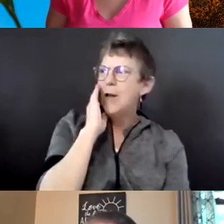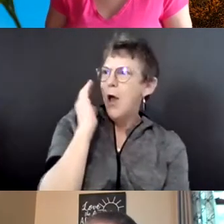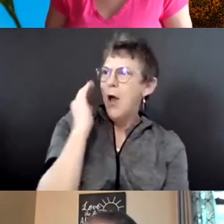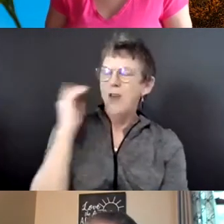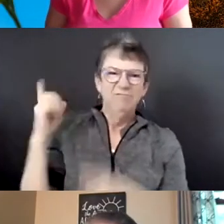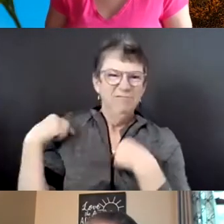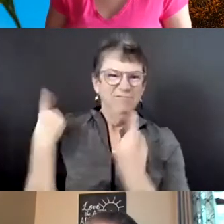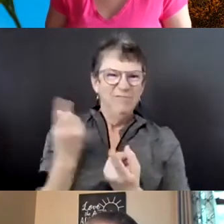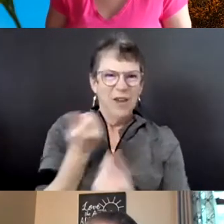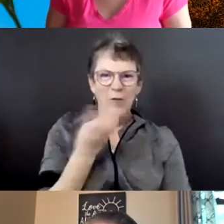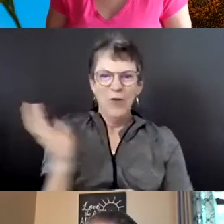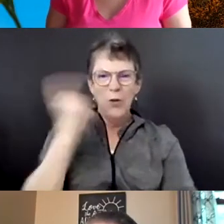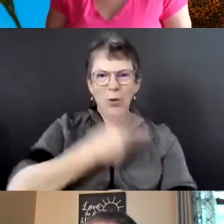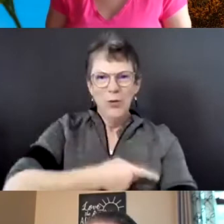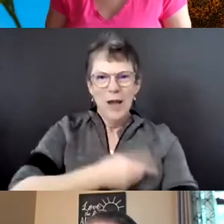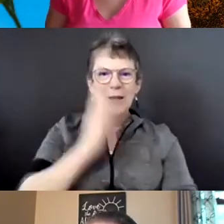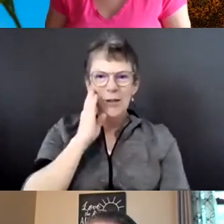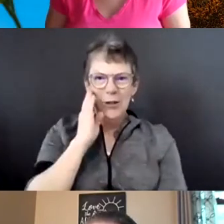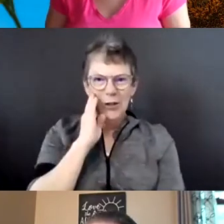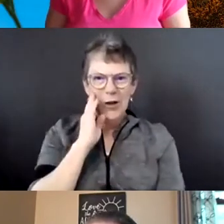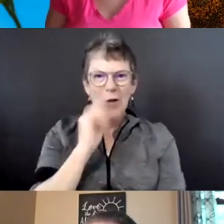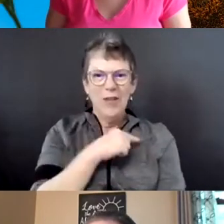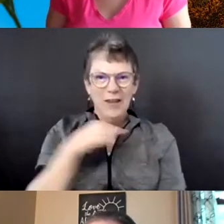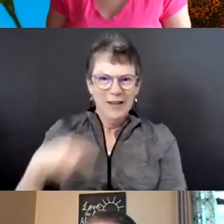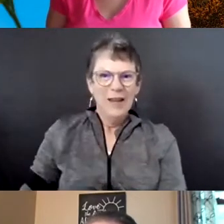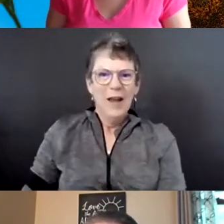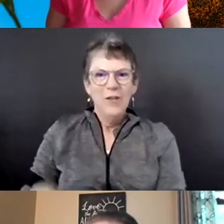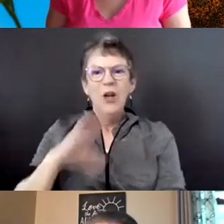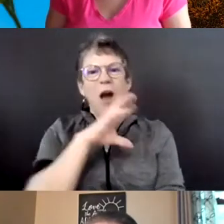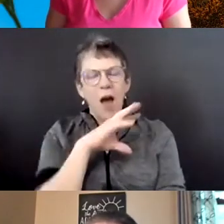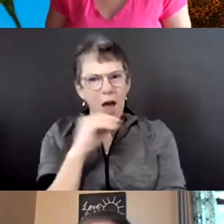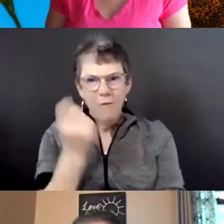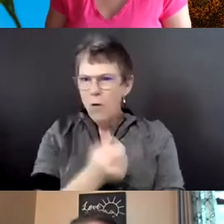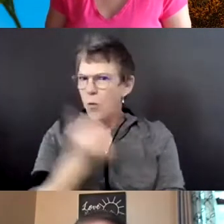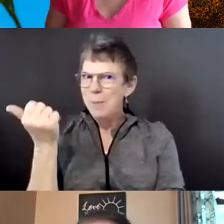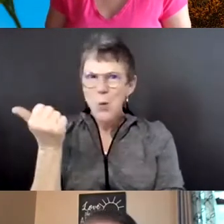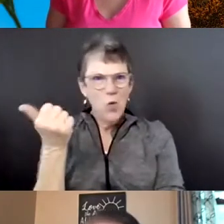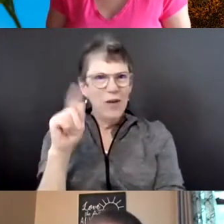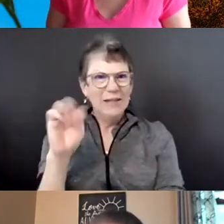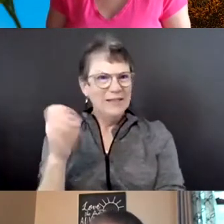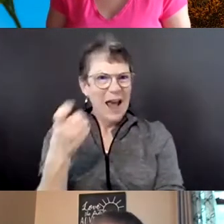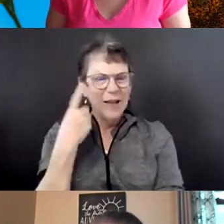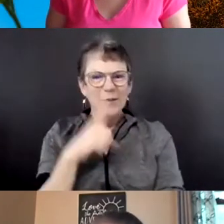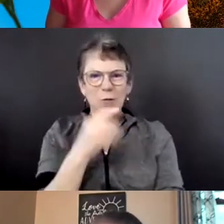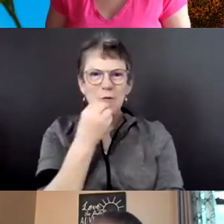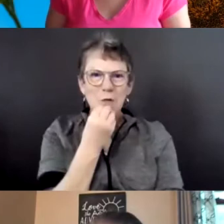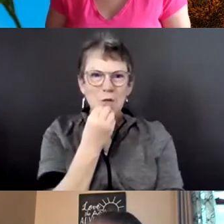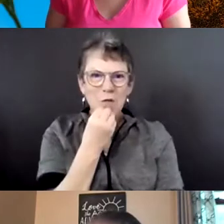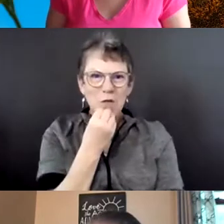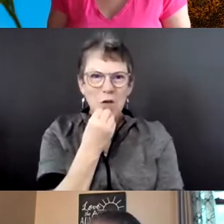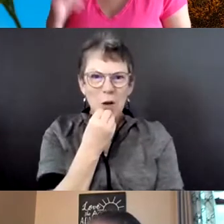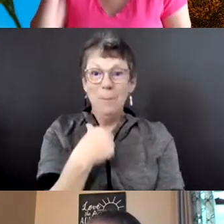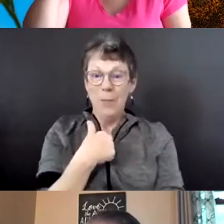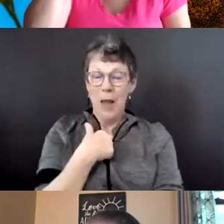We've heard about the governor's plan for the elimination of sales tax on food. Senator Corson and I were actually just in